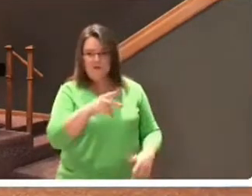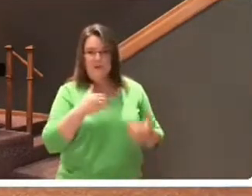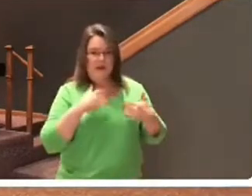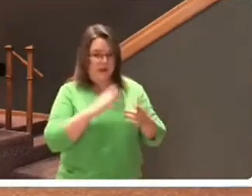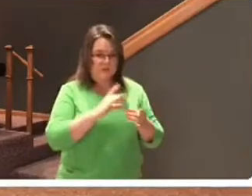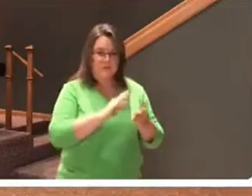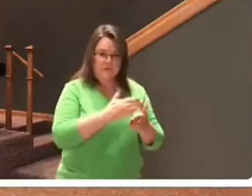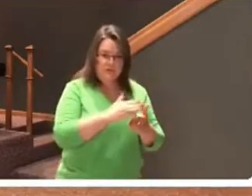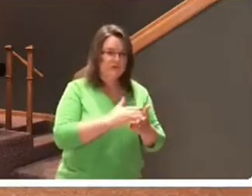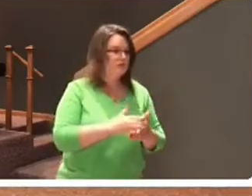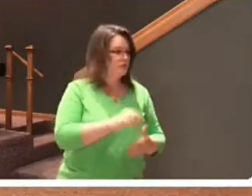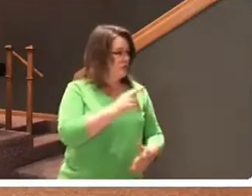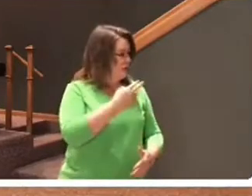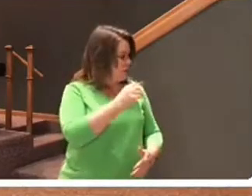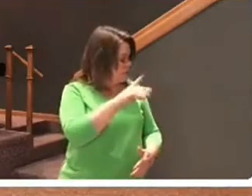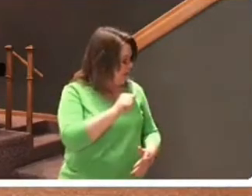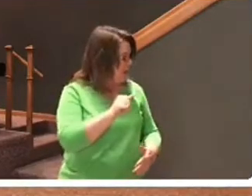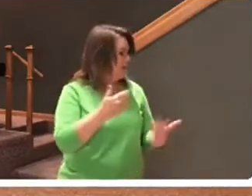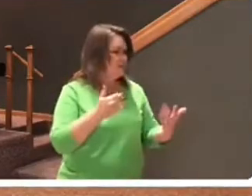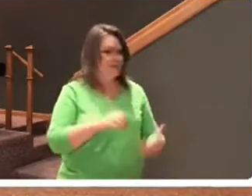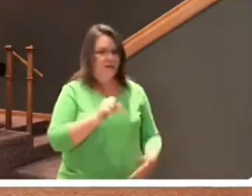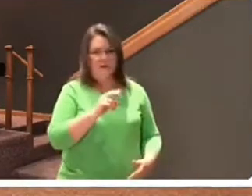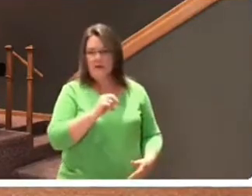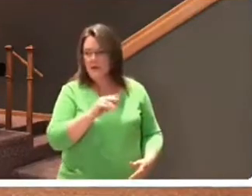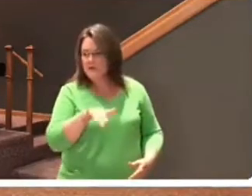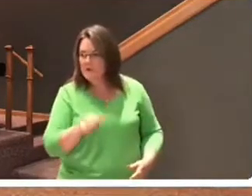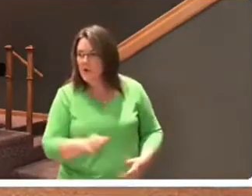she shared on there, Rhonda, Sonia.